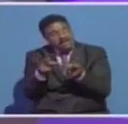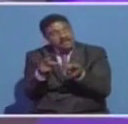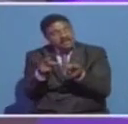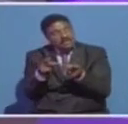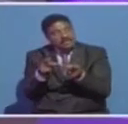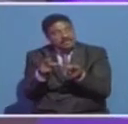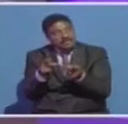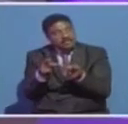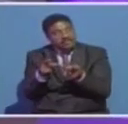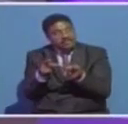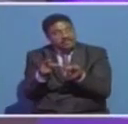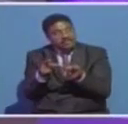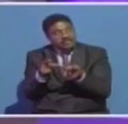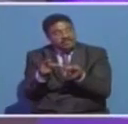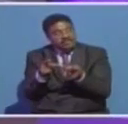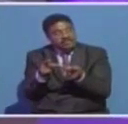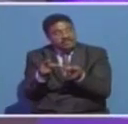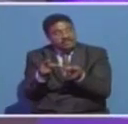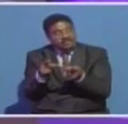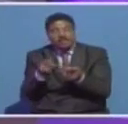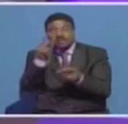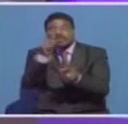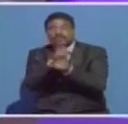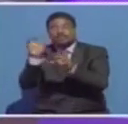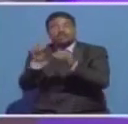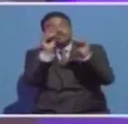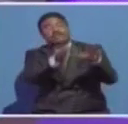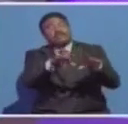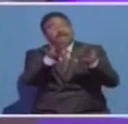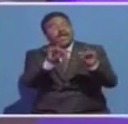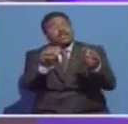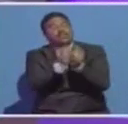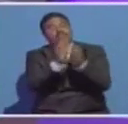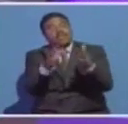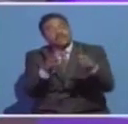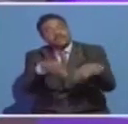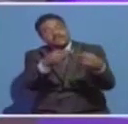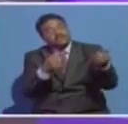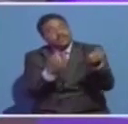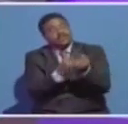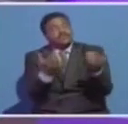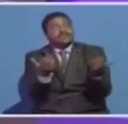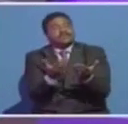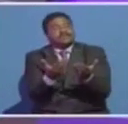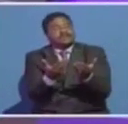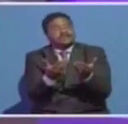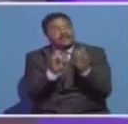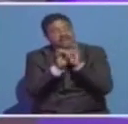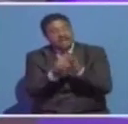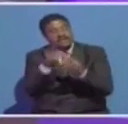just drop them, you know, on a piece of land without logistical support in terms of access road